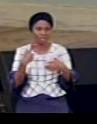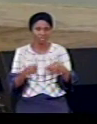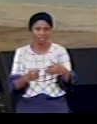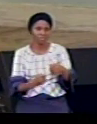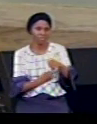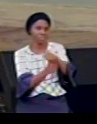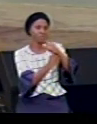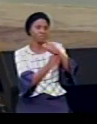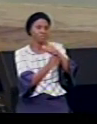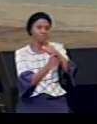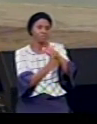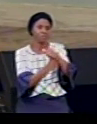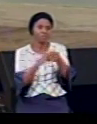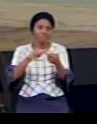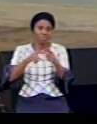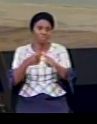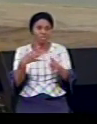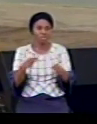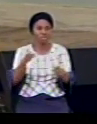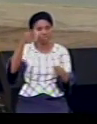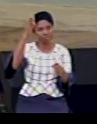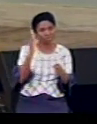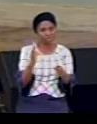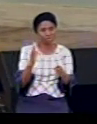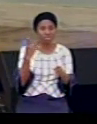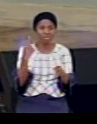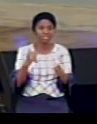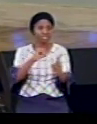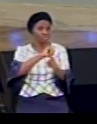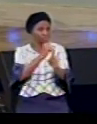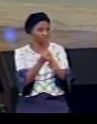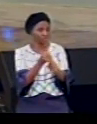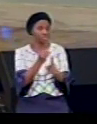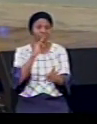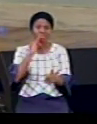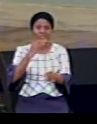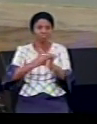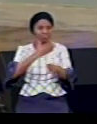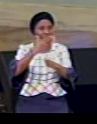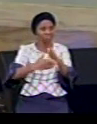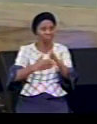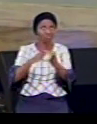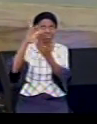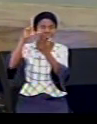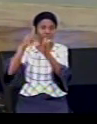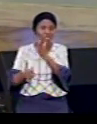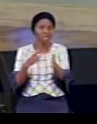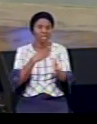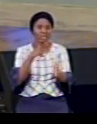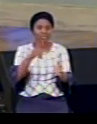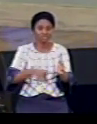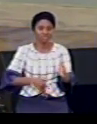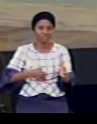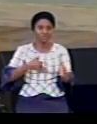situation is totally hopeless, and you feel helpless, and